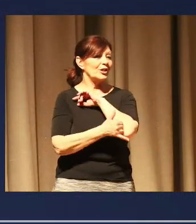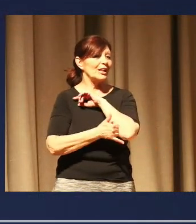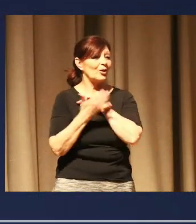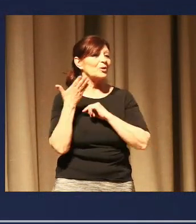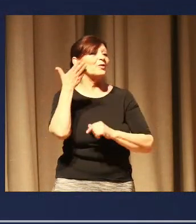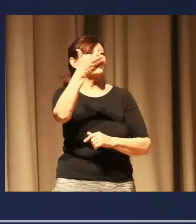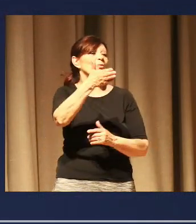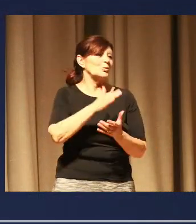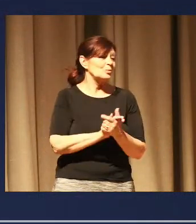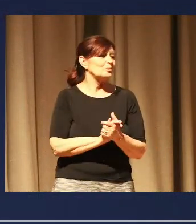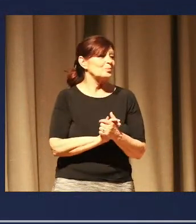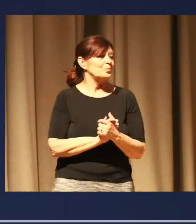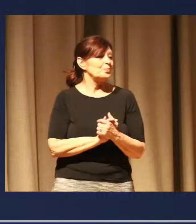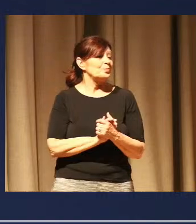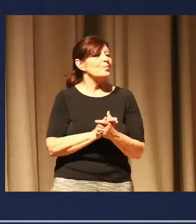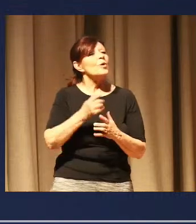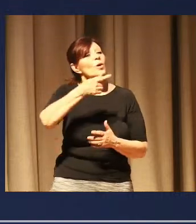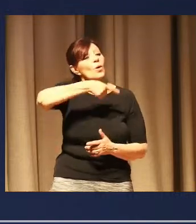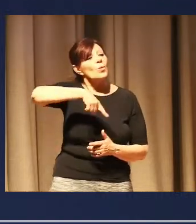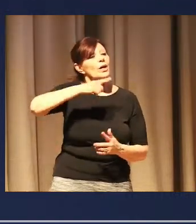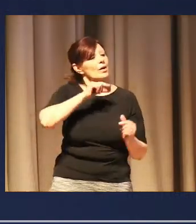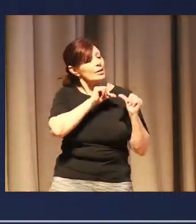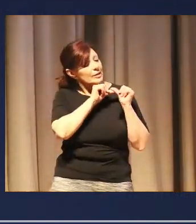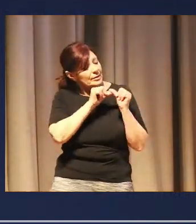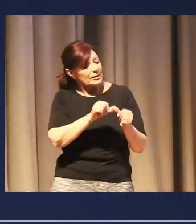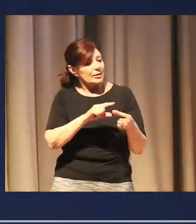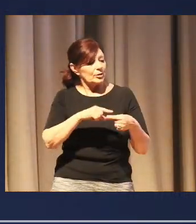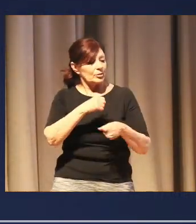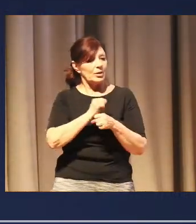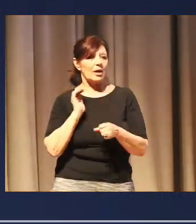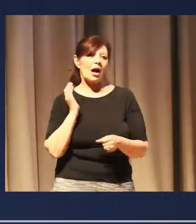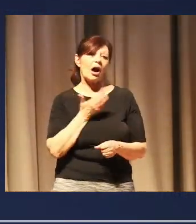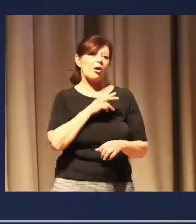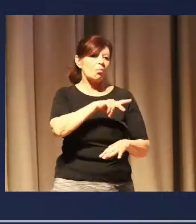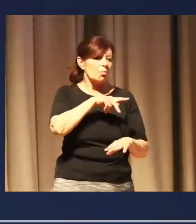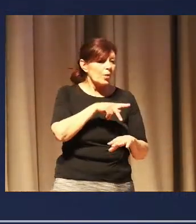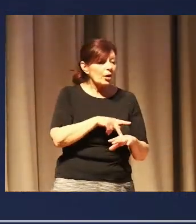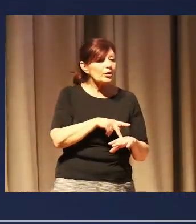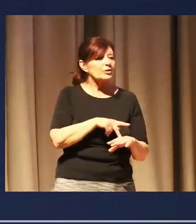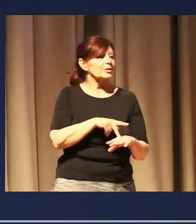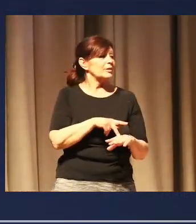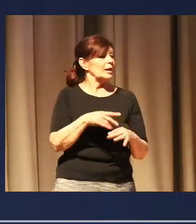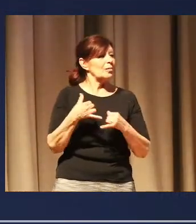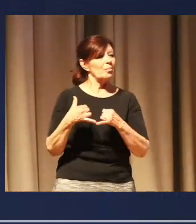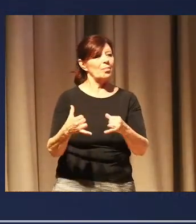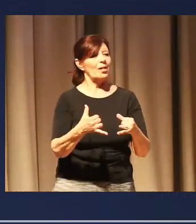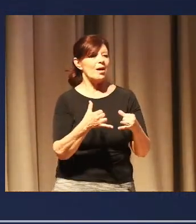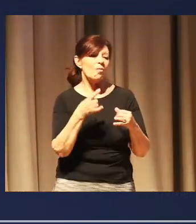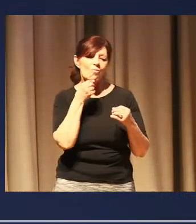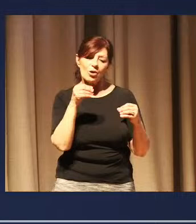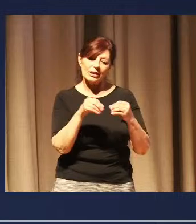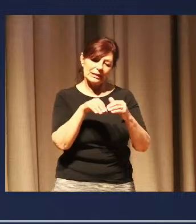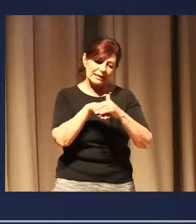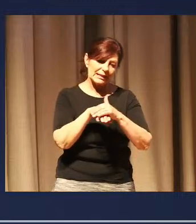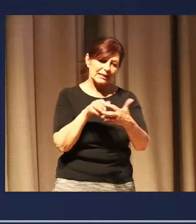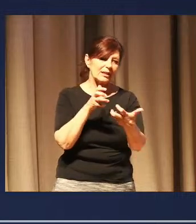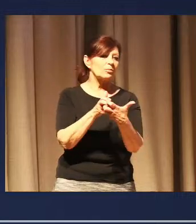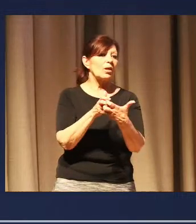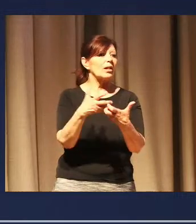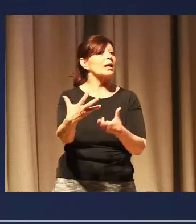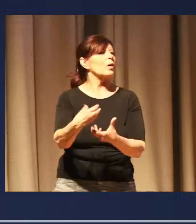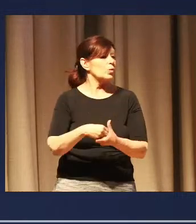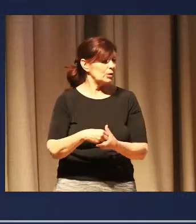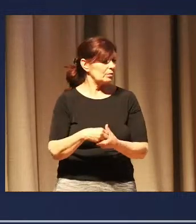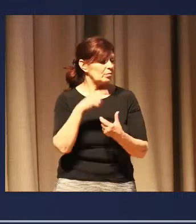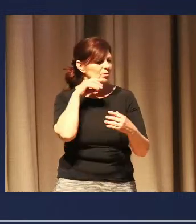years. We are continuing to make our parks and park play spaces more accessible and inclusive, as we